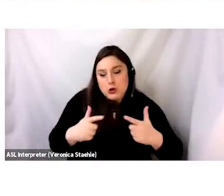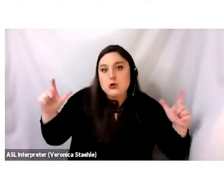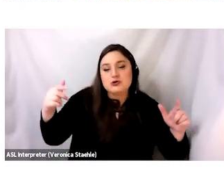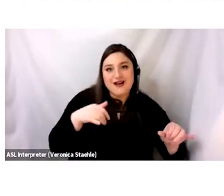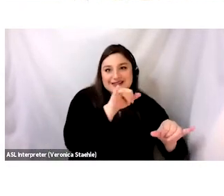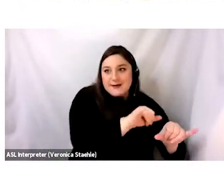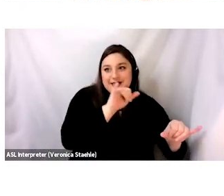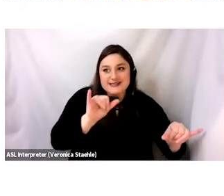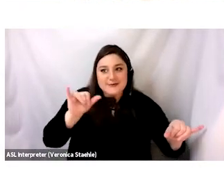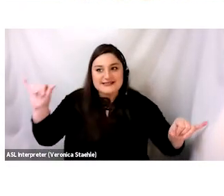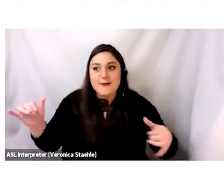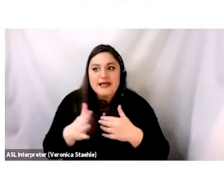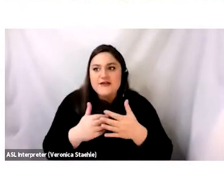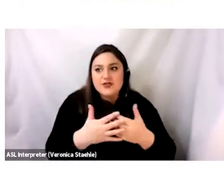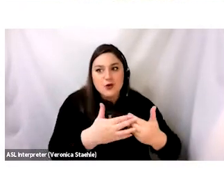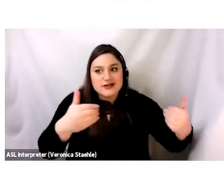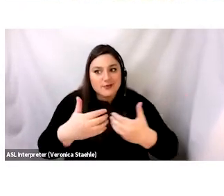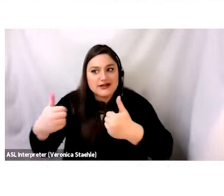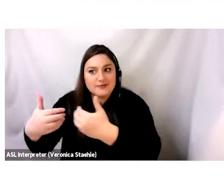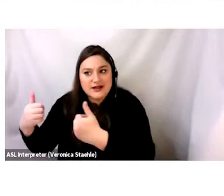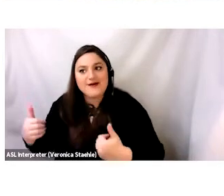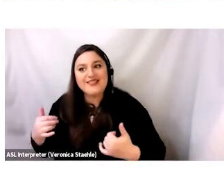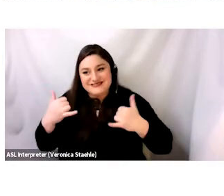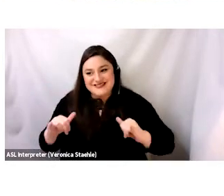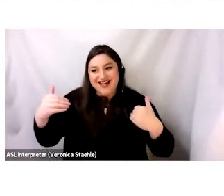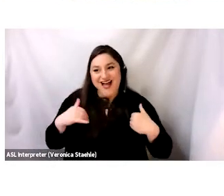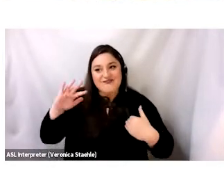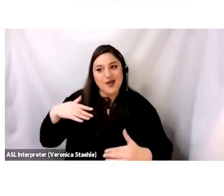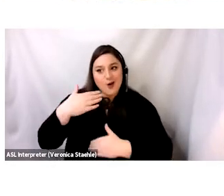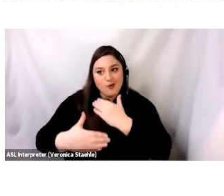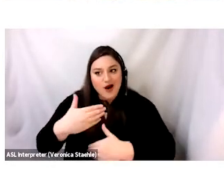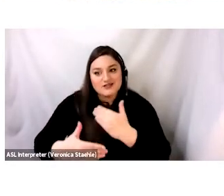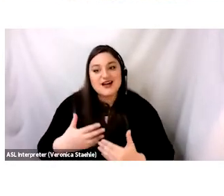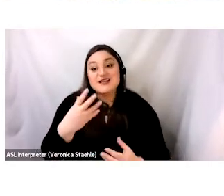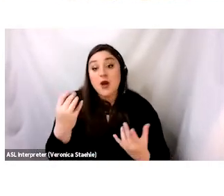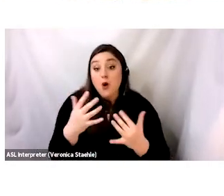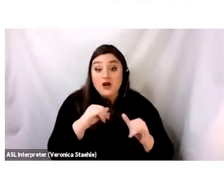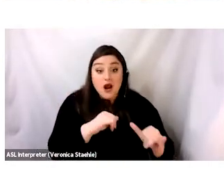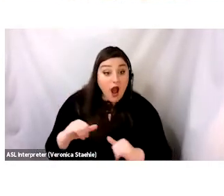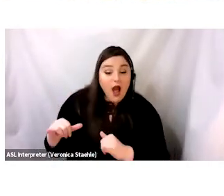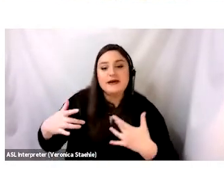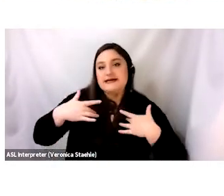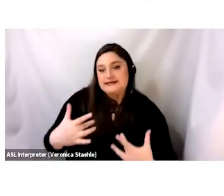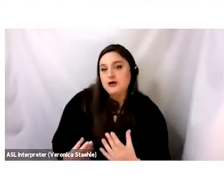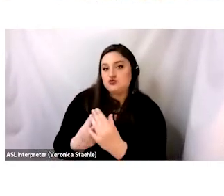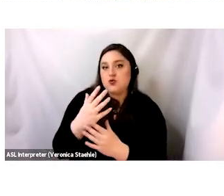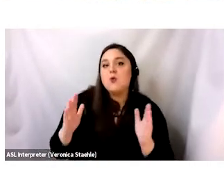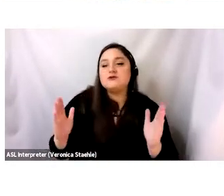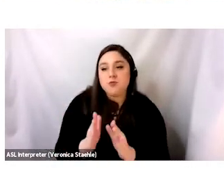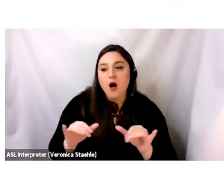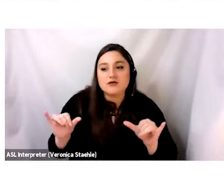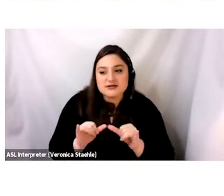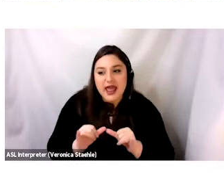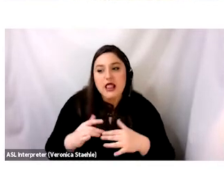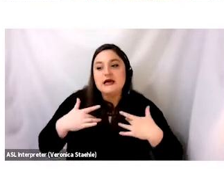common. Most important, cotton growing and manufacturing almost always remained small scale and focused on the